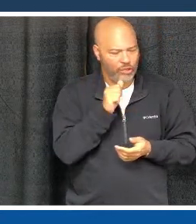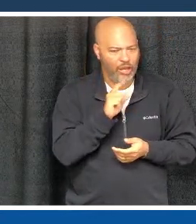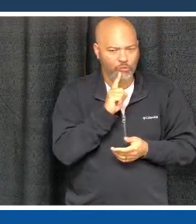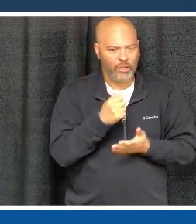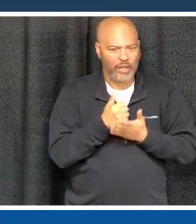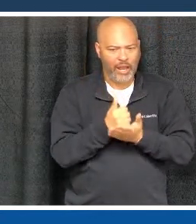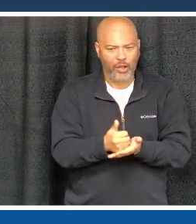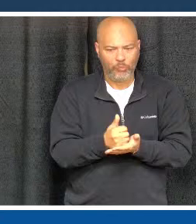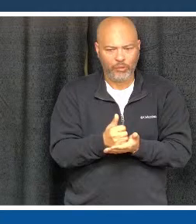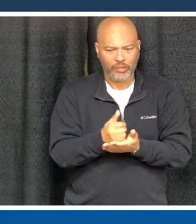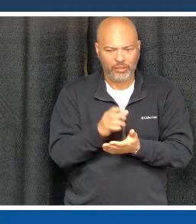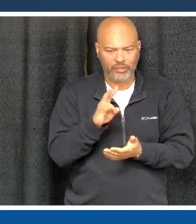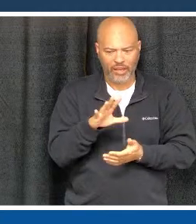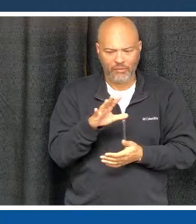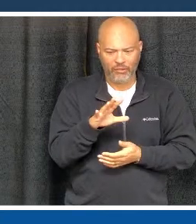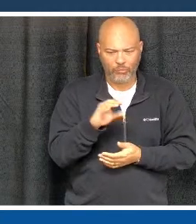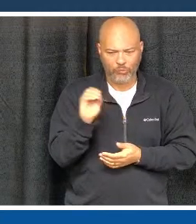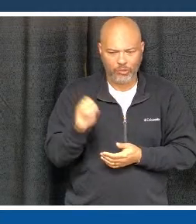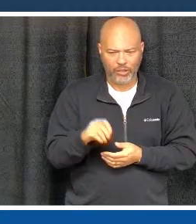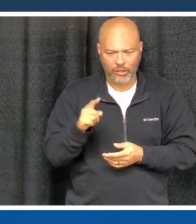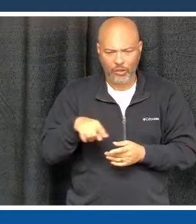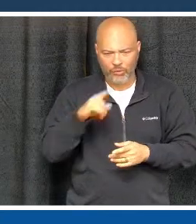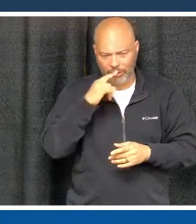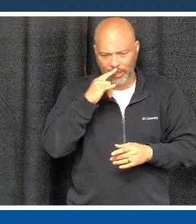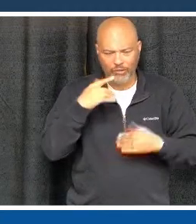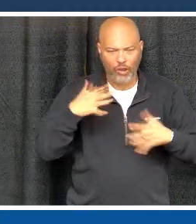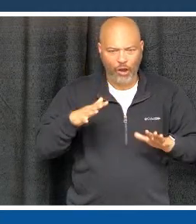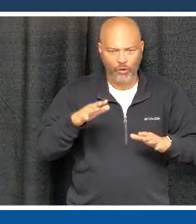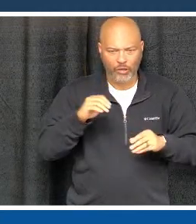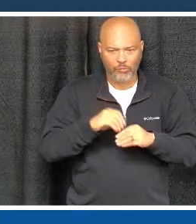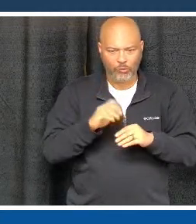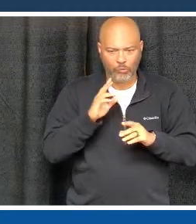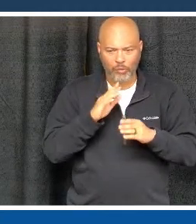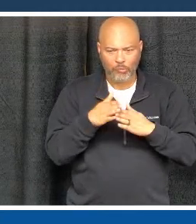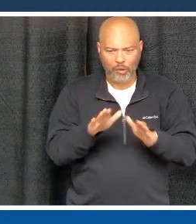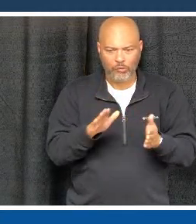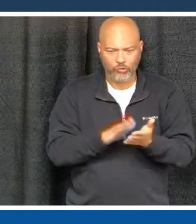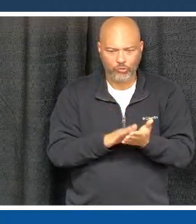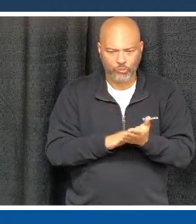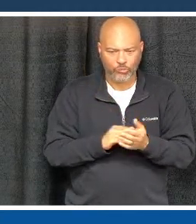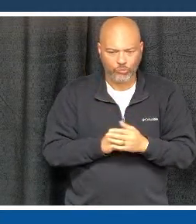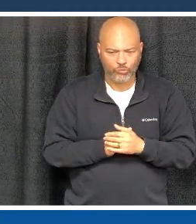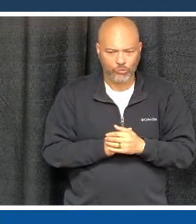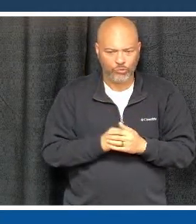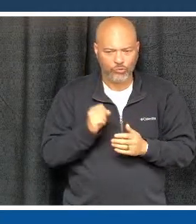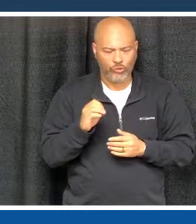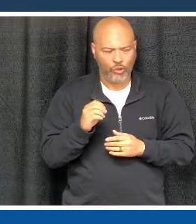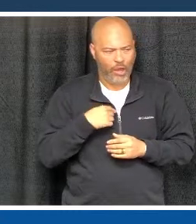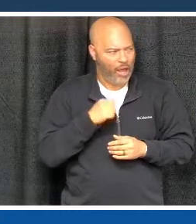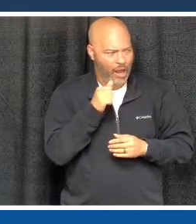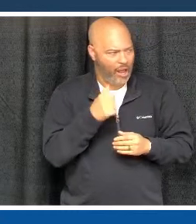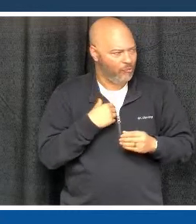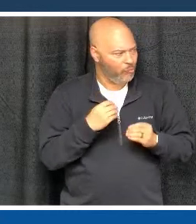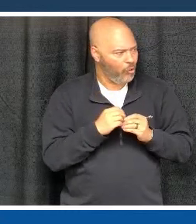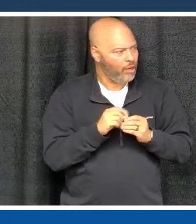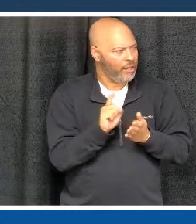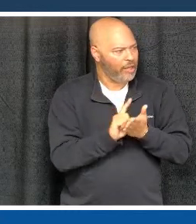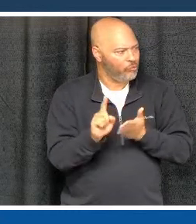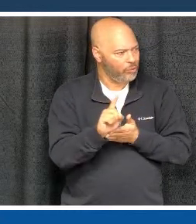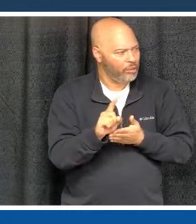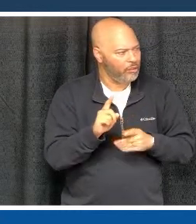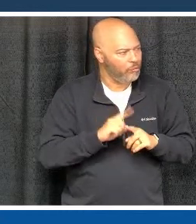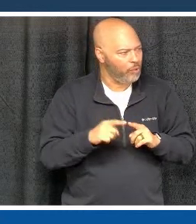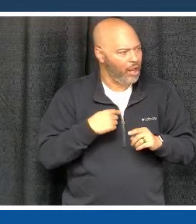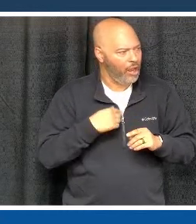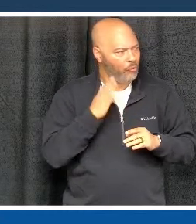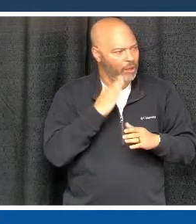helping 75% of those kids are already going to be going to public school. So I'll have more to say next week, but I would